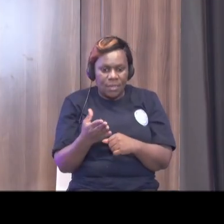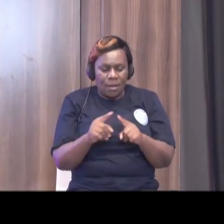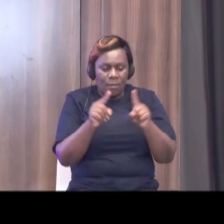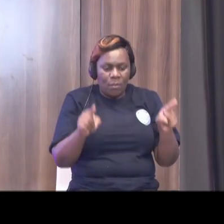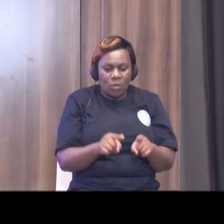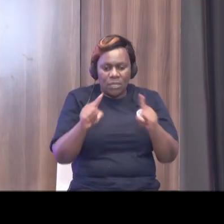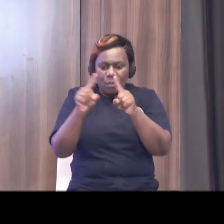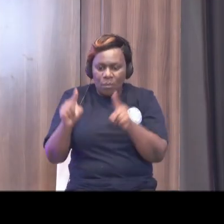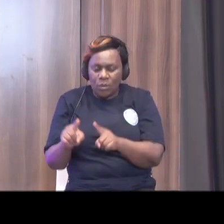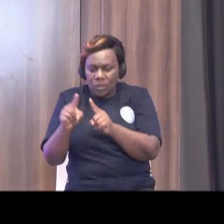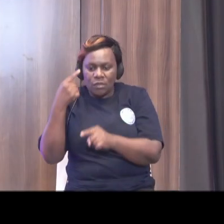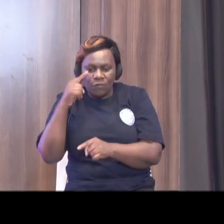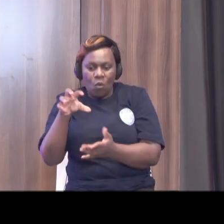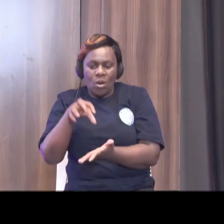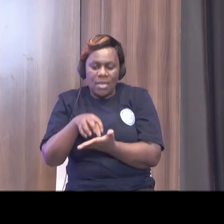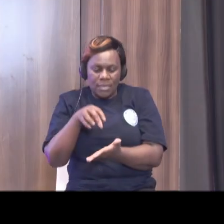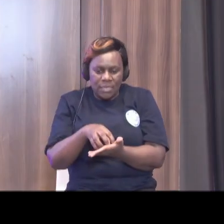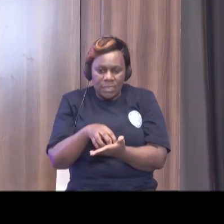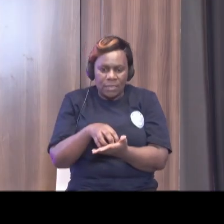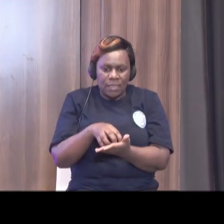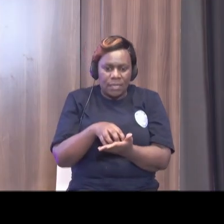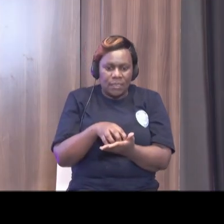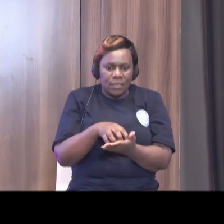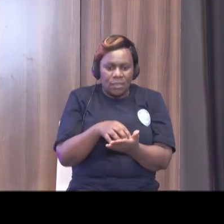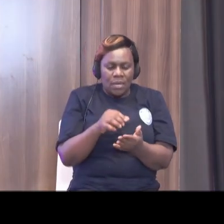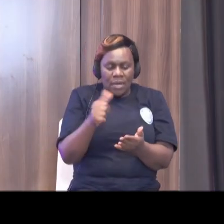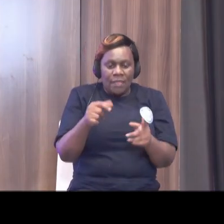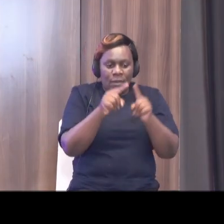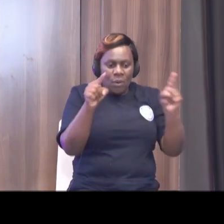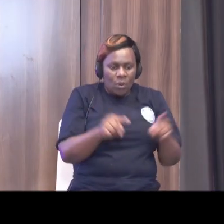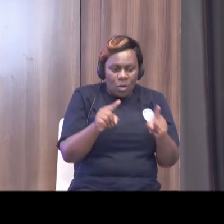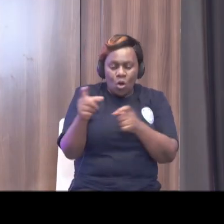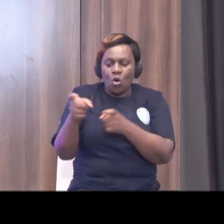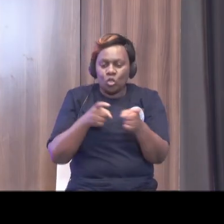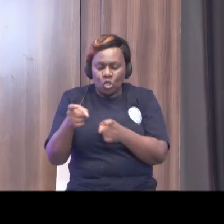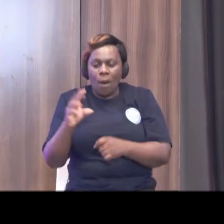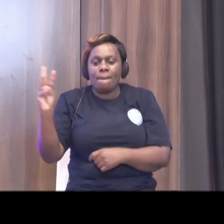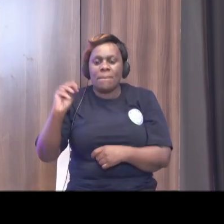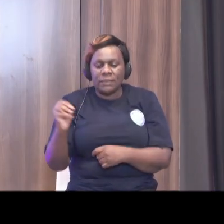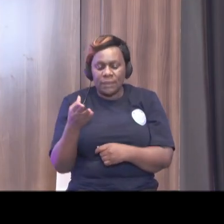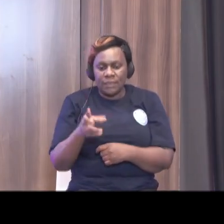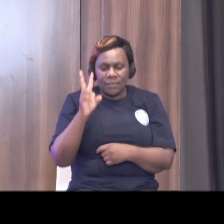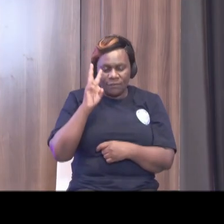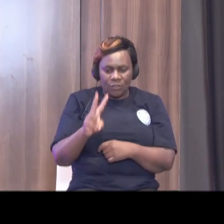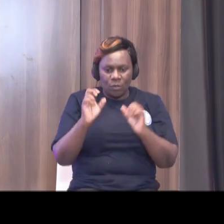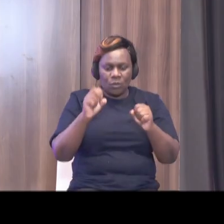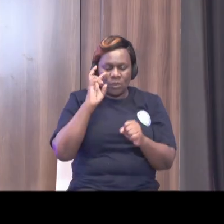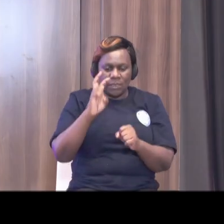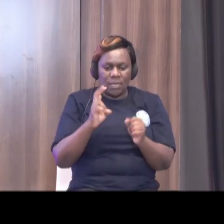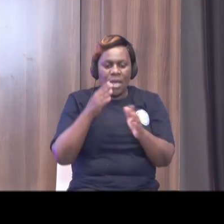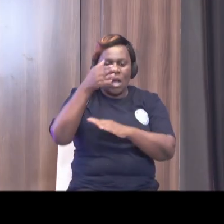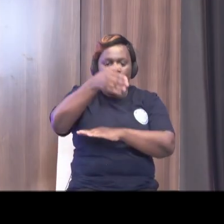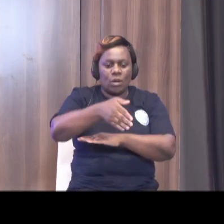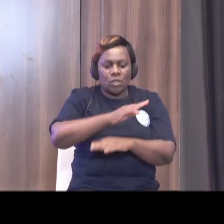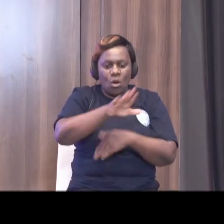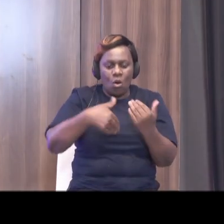boxes are for the cases, and the magenta boxes are for the controls. And just visually, you can see, looking across